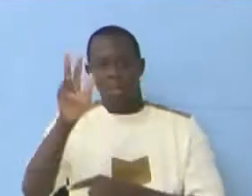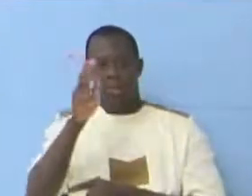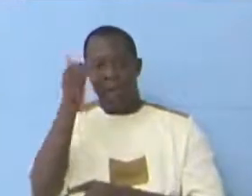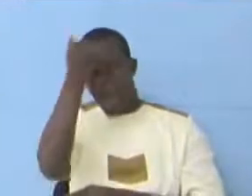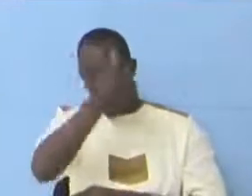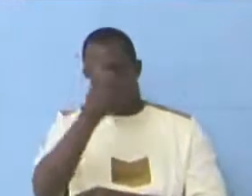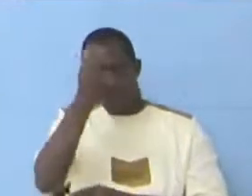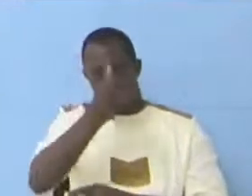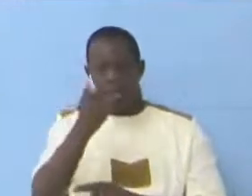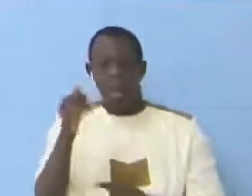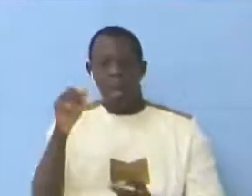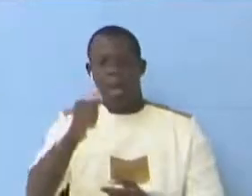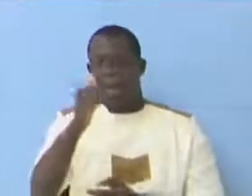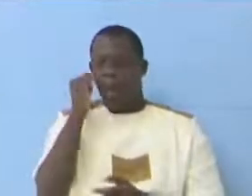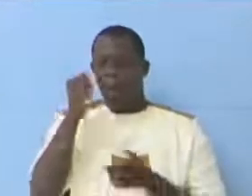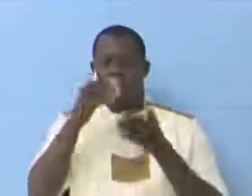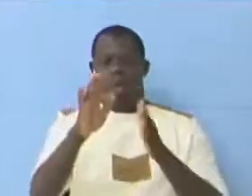mbir yi.